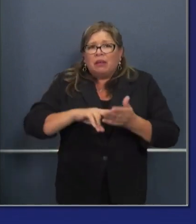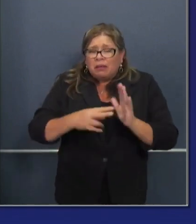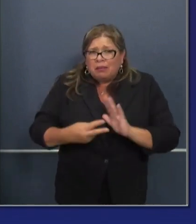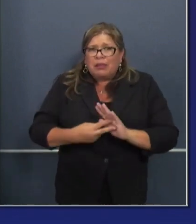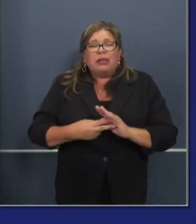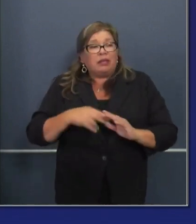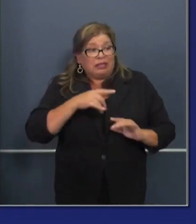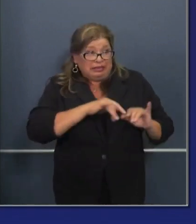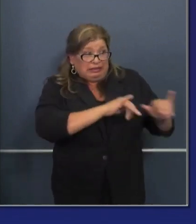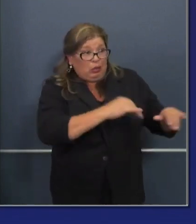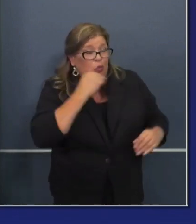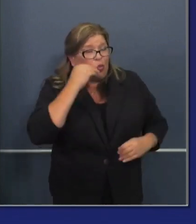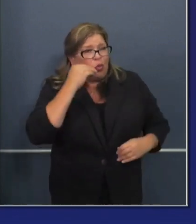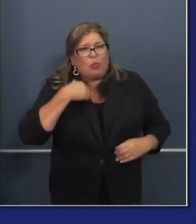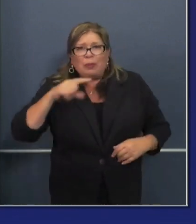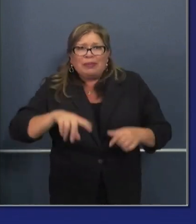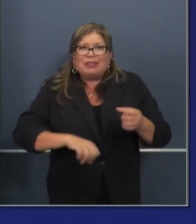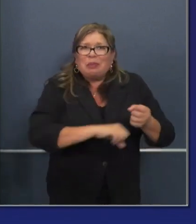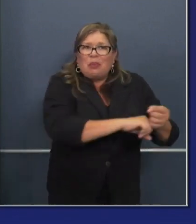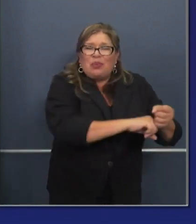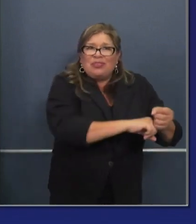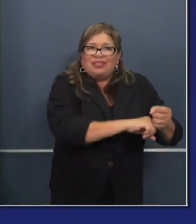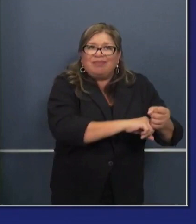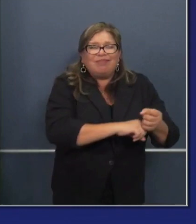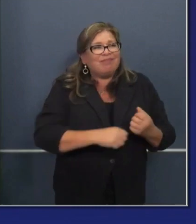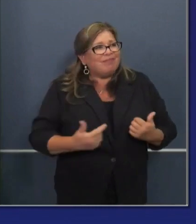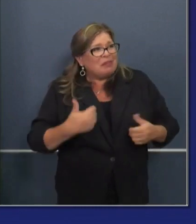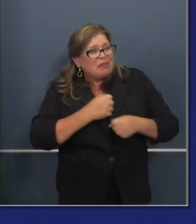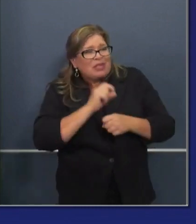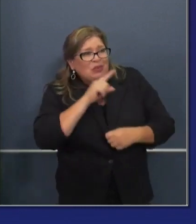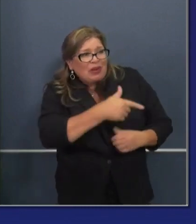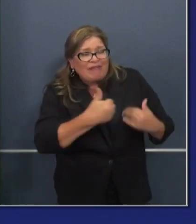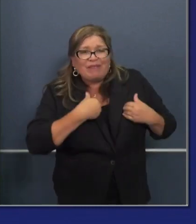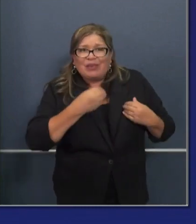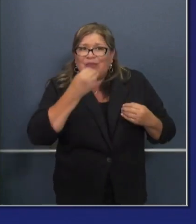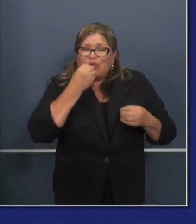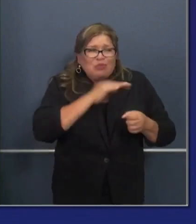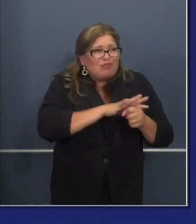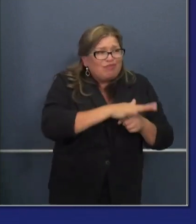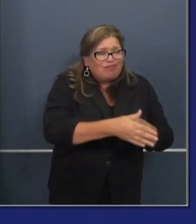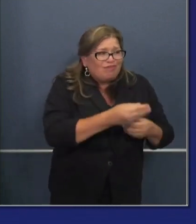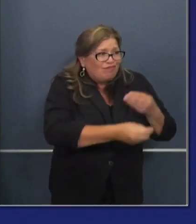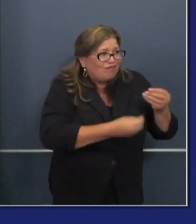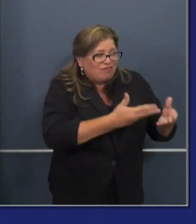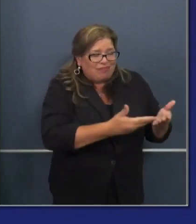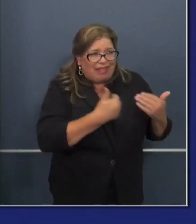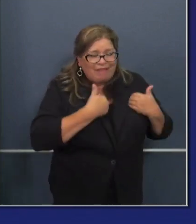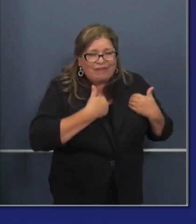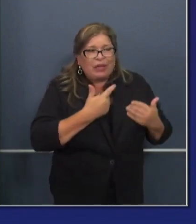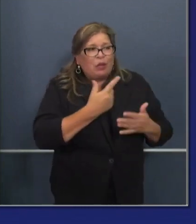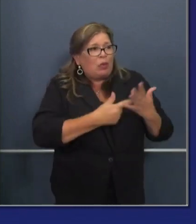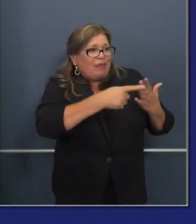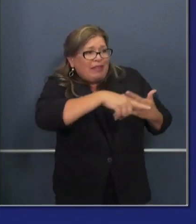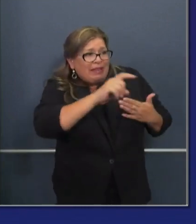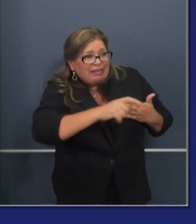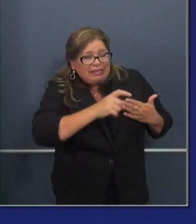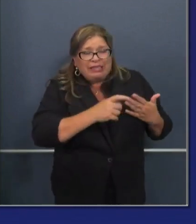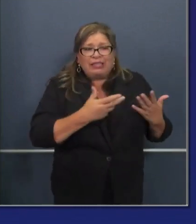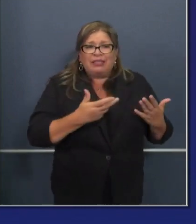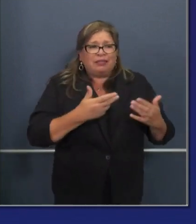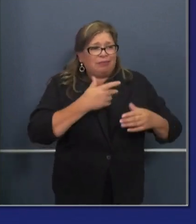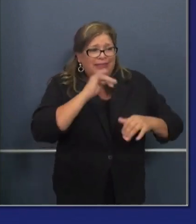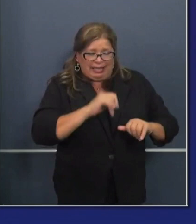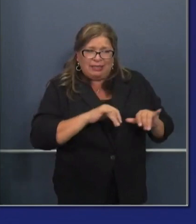able to be isolated, have the food and other necessities to be able to maintain